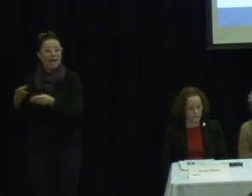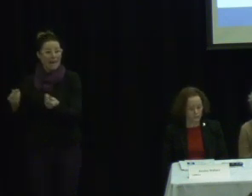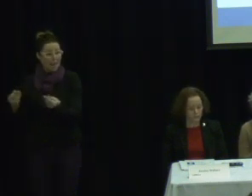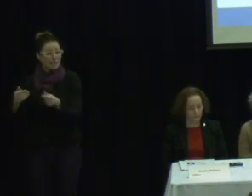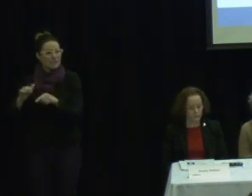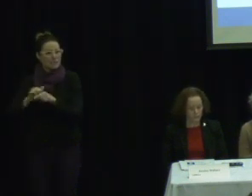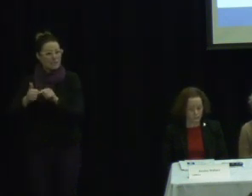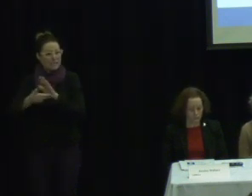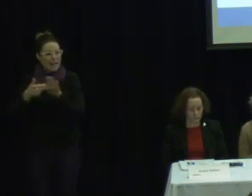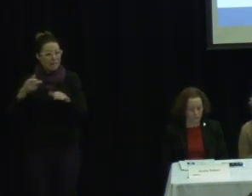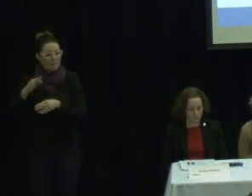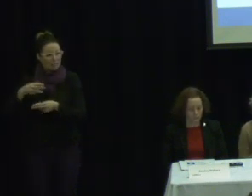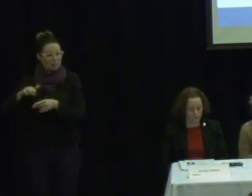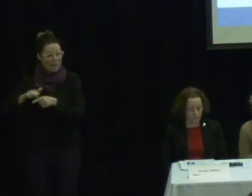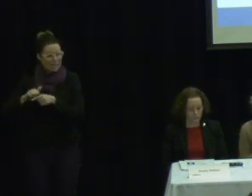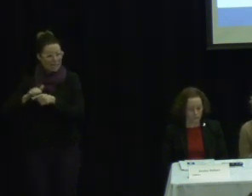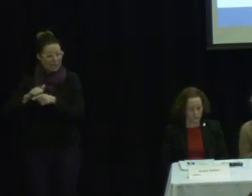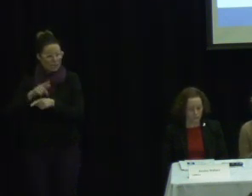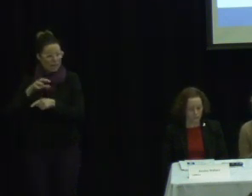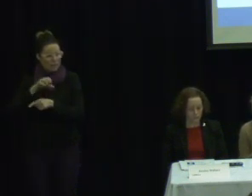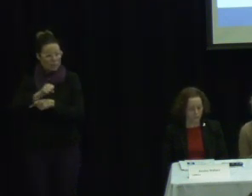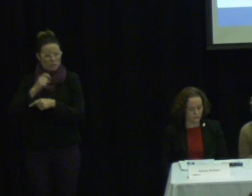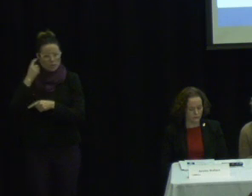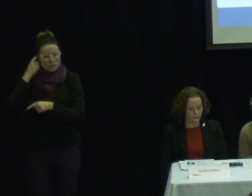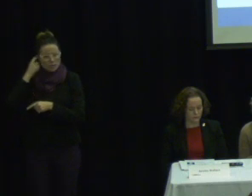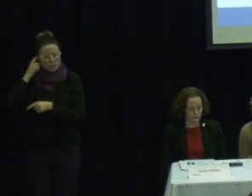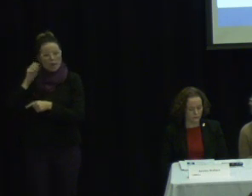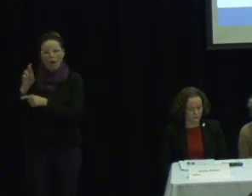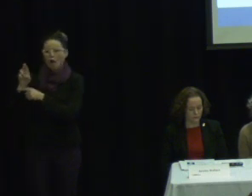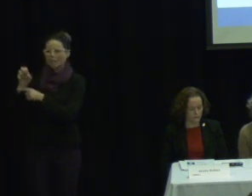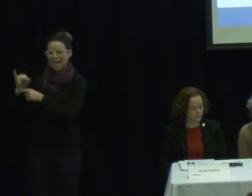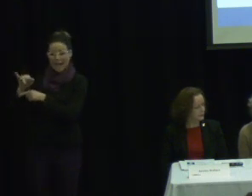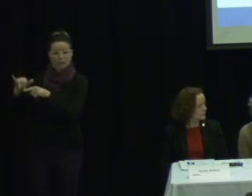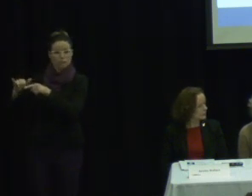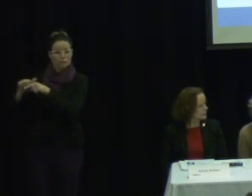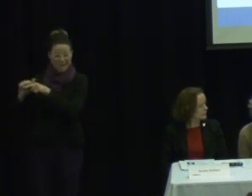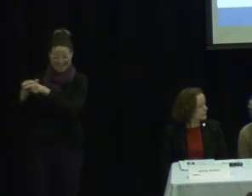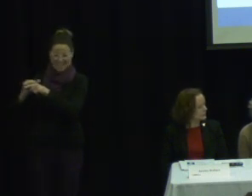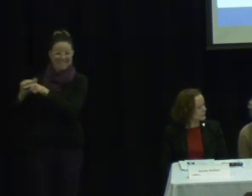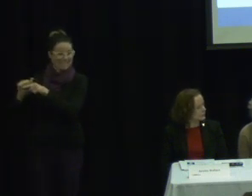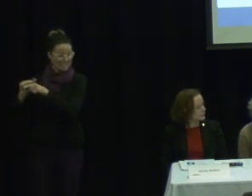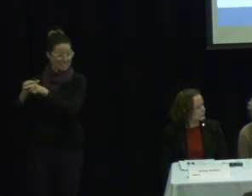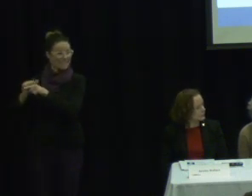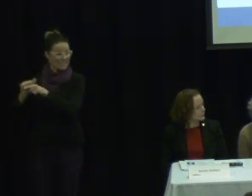trainings available in this month and also in March with spaces still available.